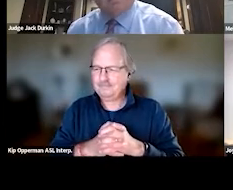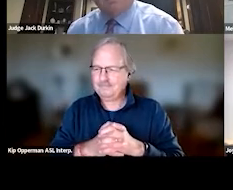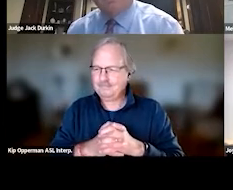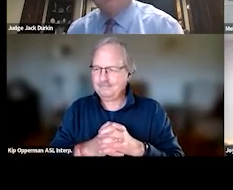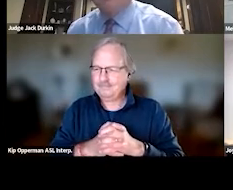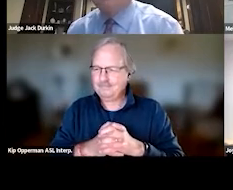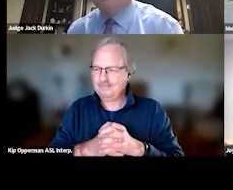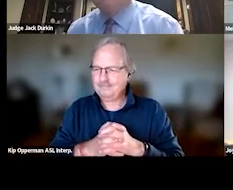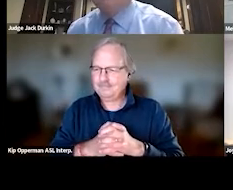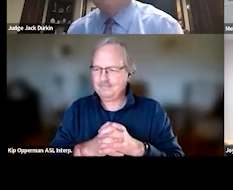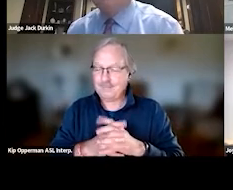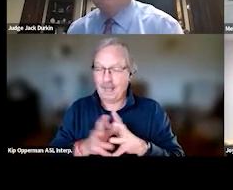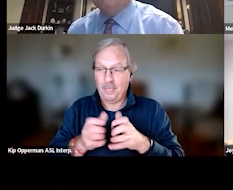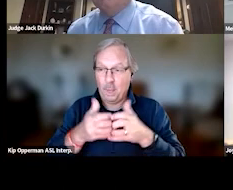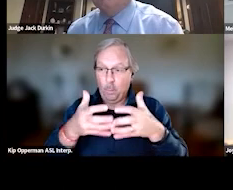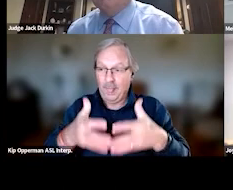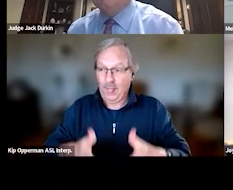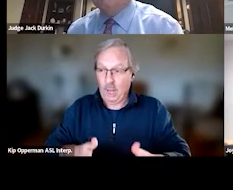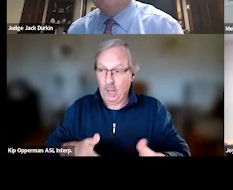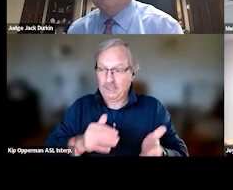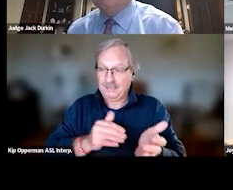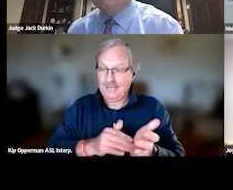I think we may have lost Dr. Chalkler.